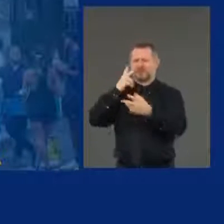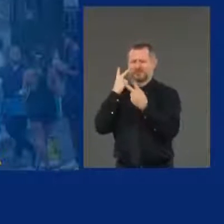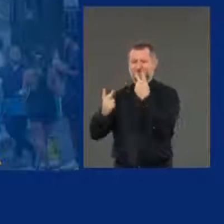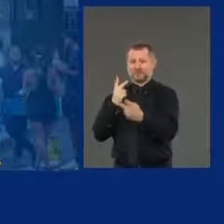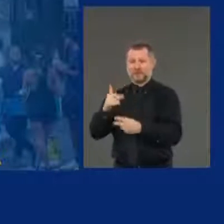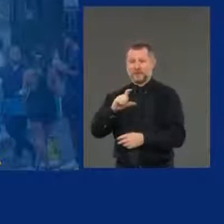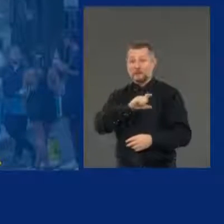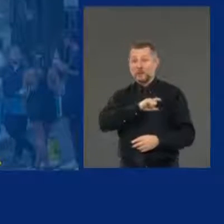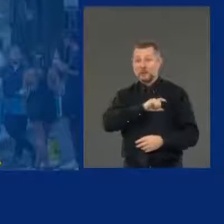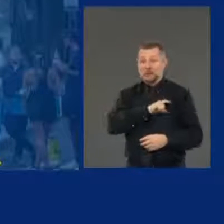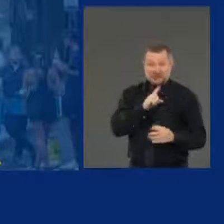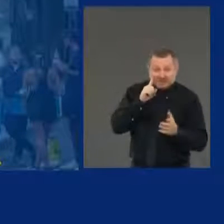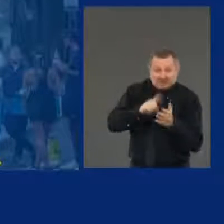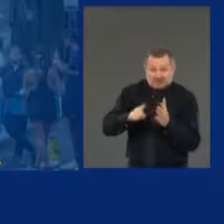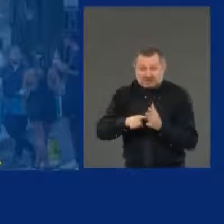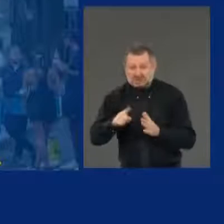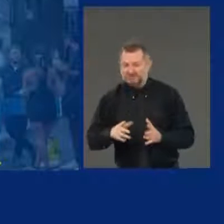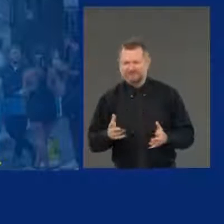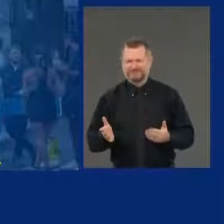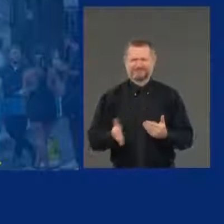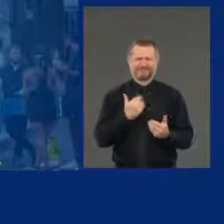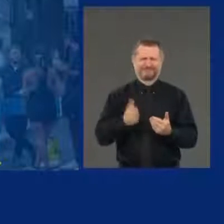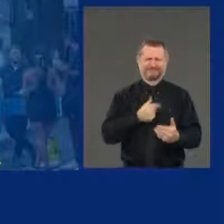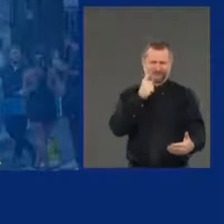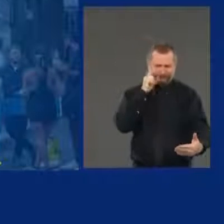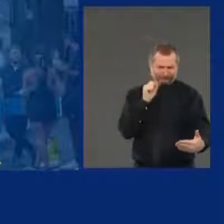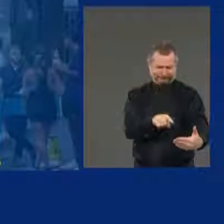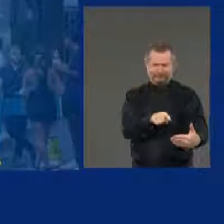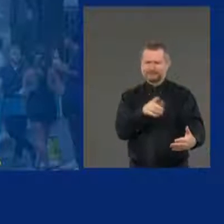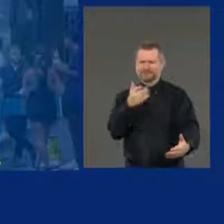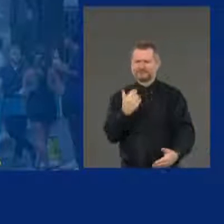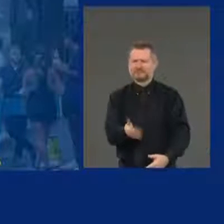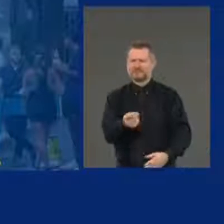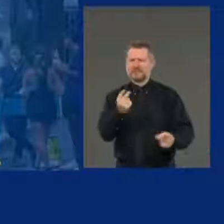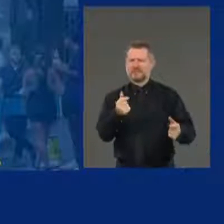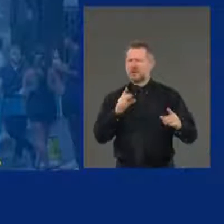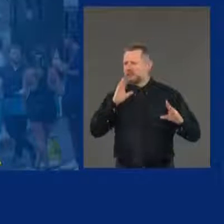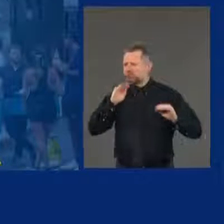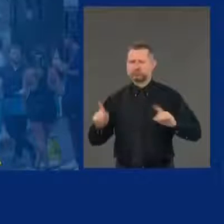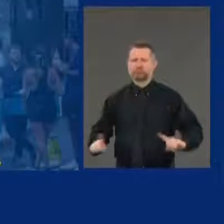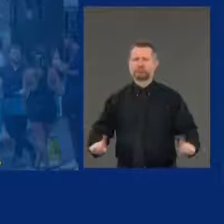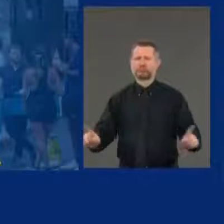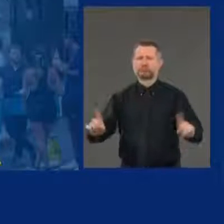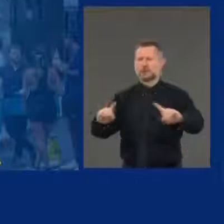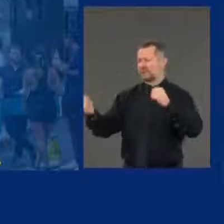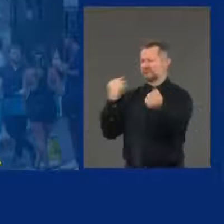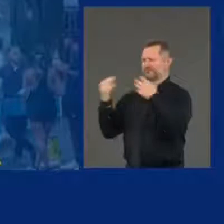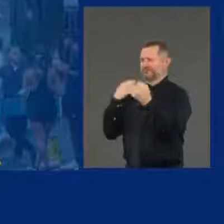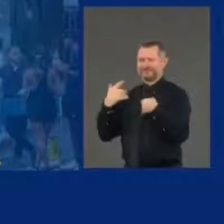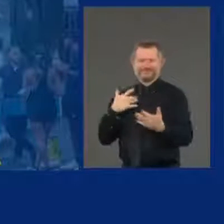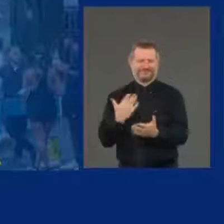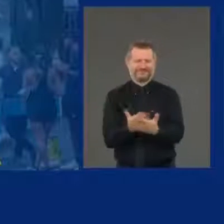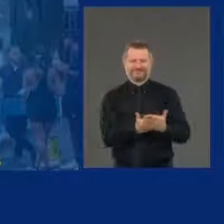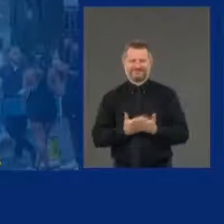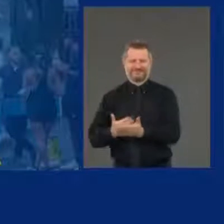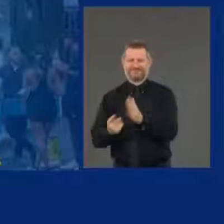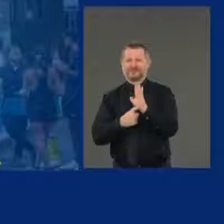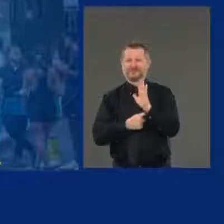it. They are rampant, and there's not enough